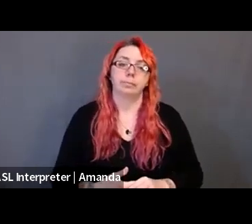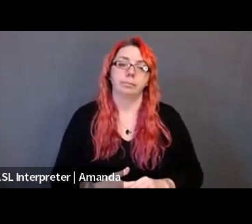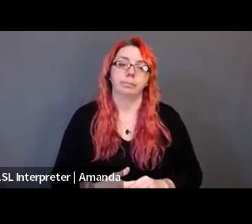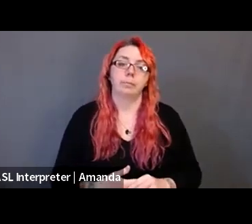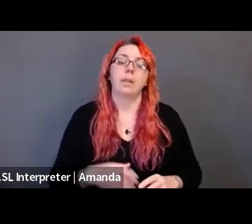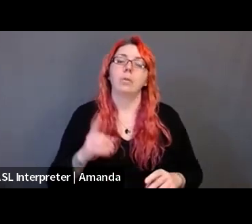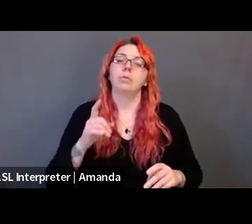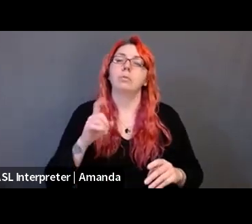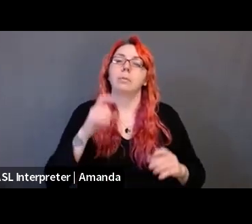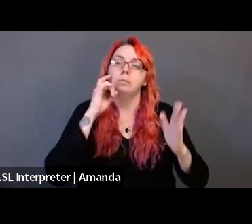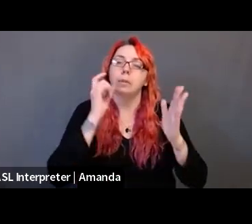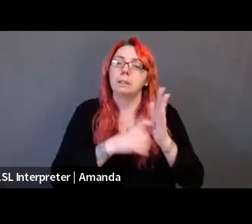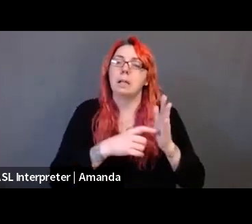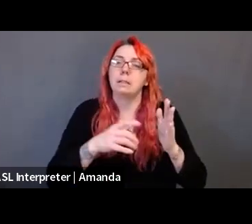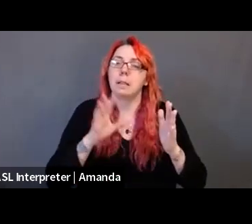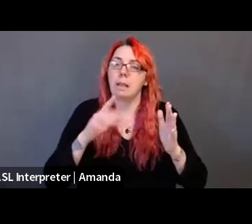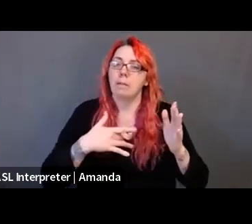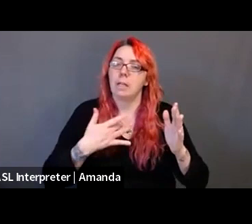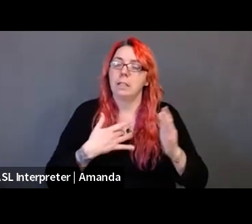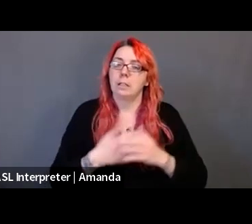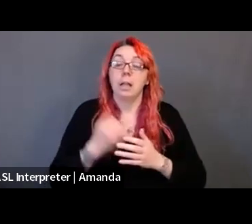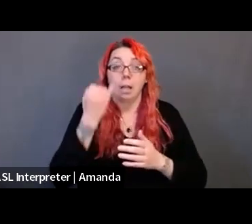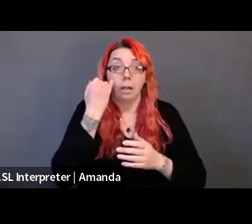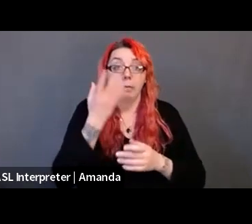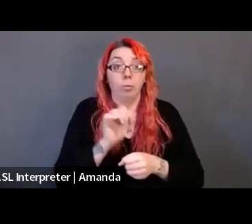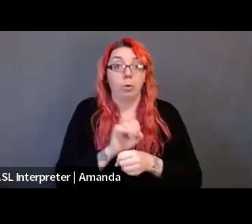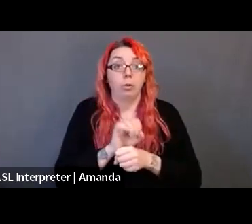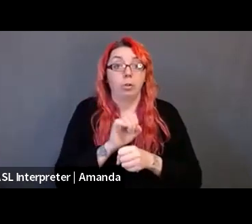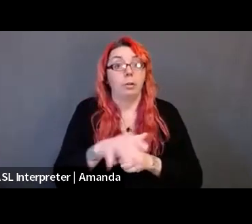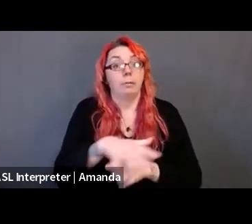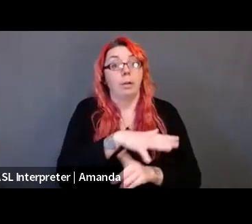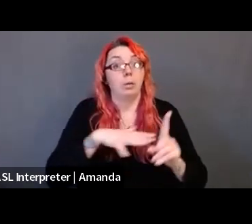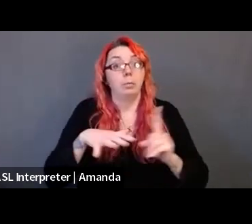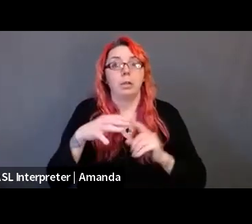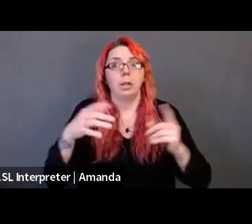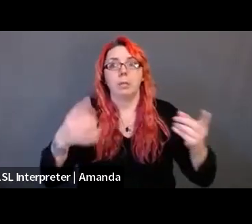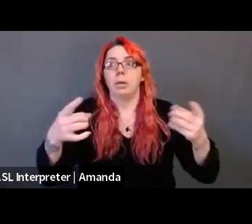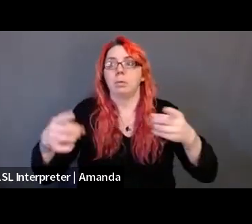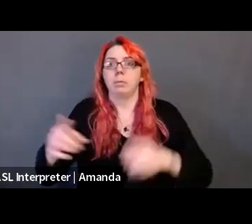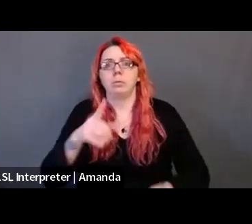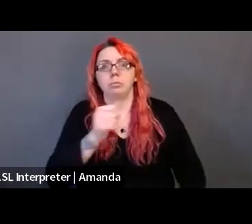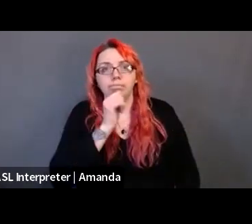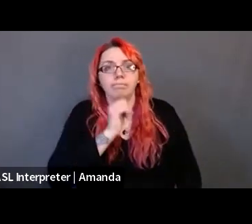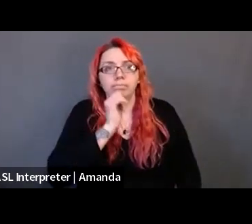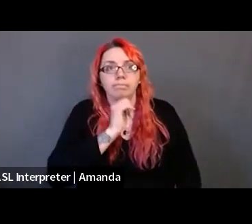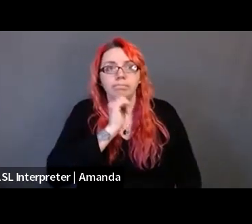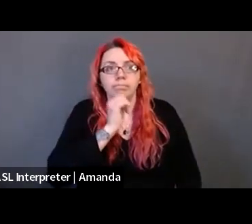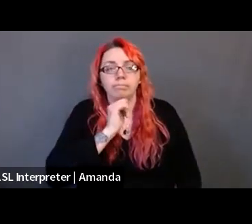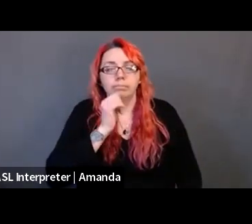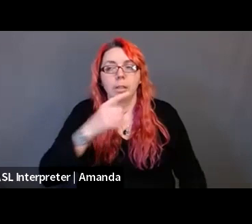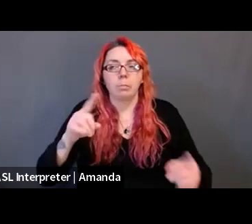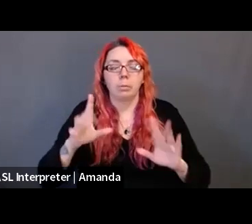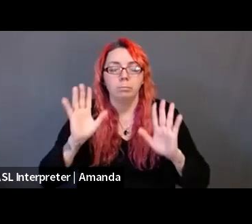be its own concerning. So you're working in an environment where lots of things happen around you that you're just putting up with because of your fear of the impact on your